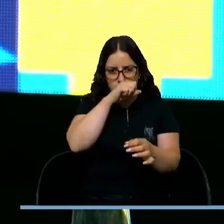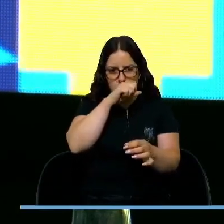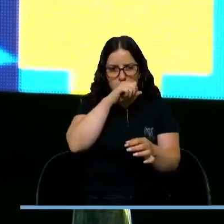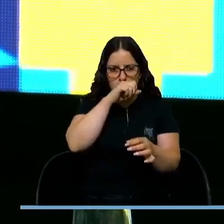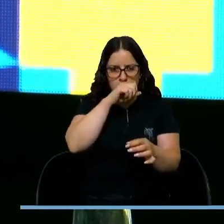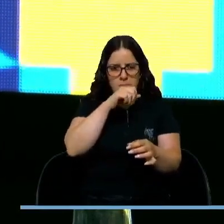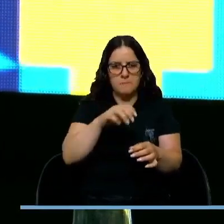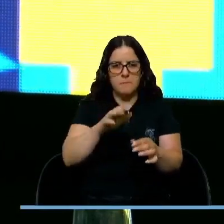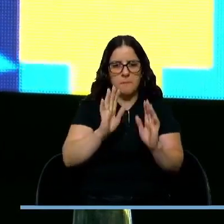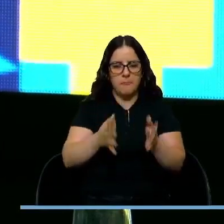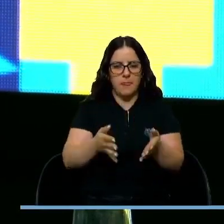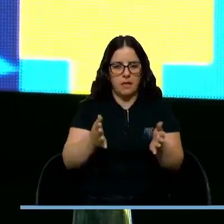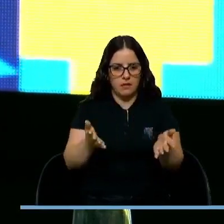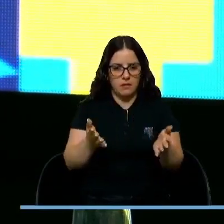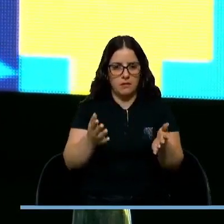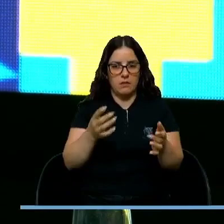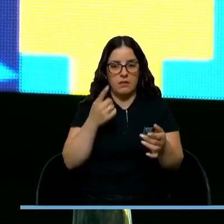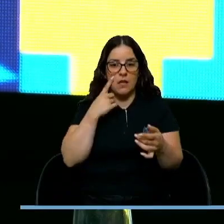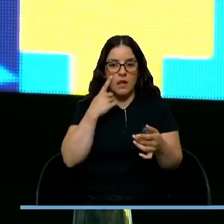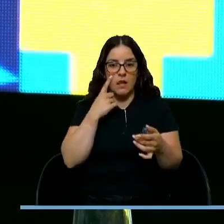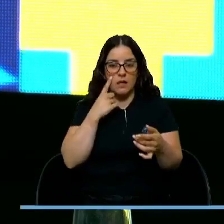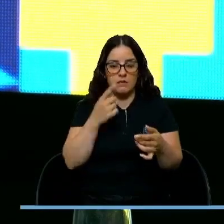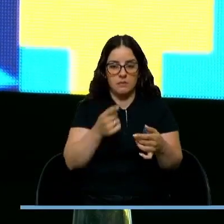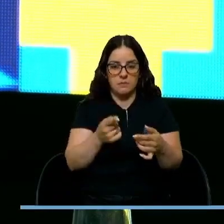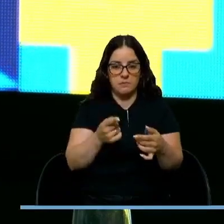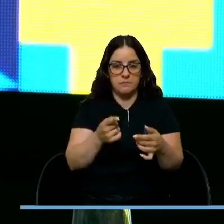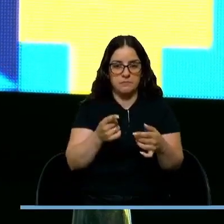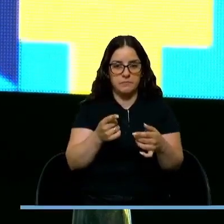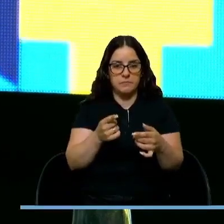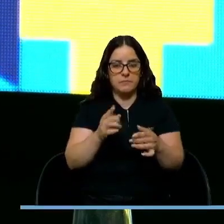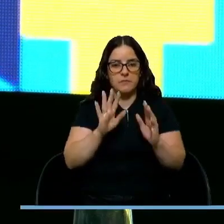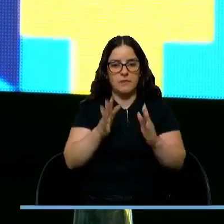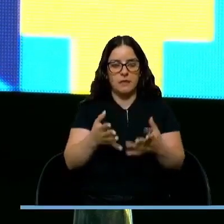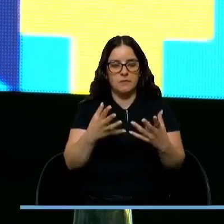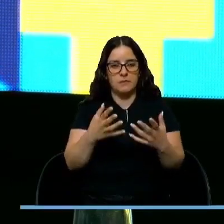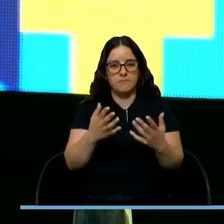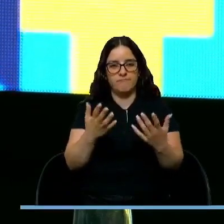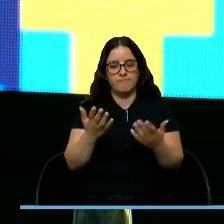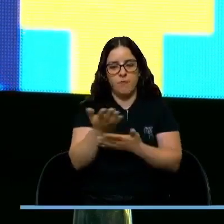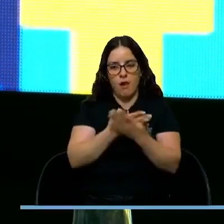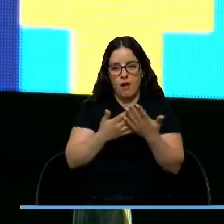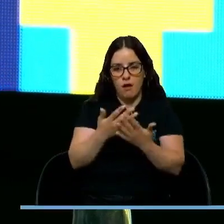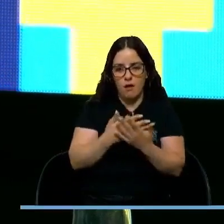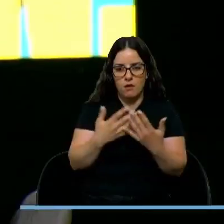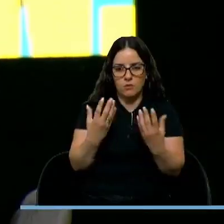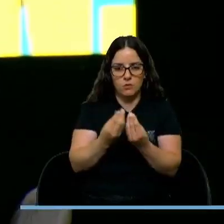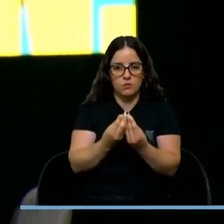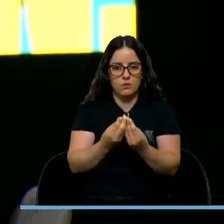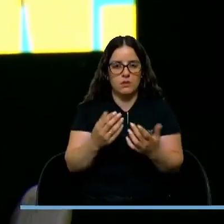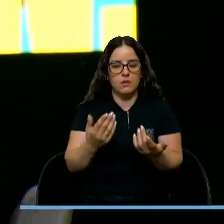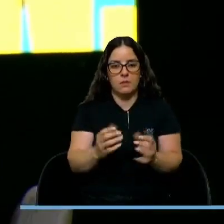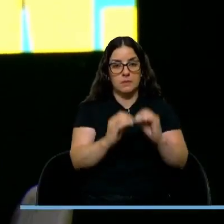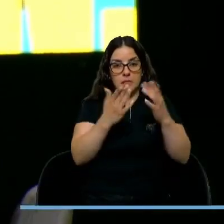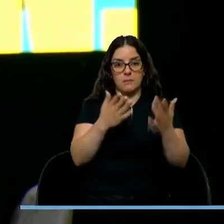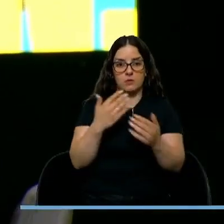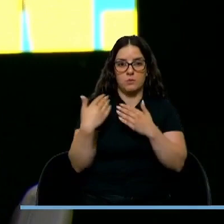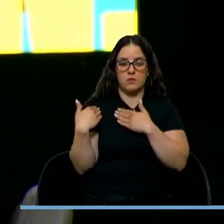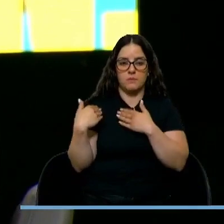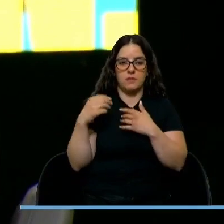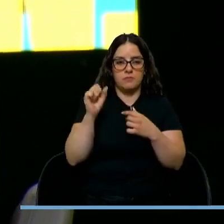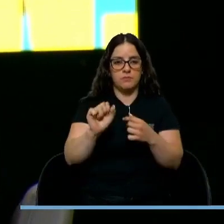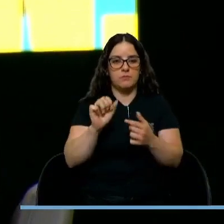tackle. We need to be aware, and we need to approach together. So the main responsibility is from the